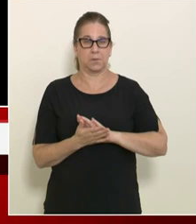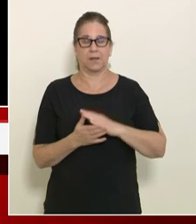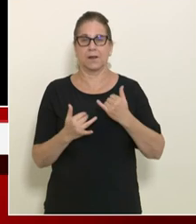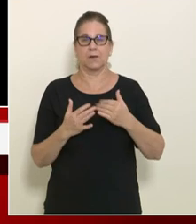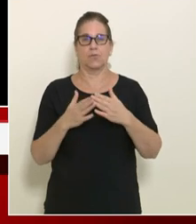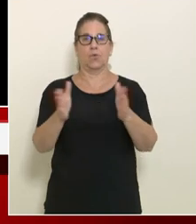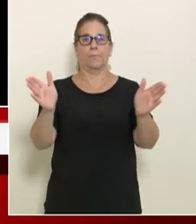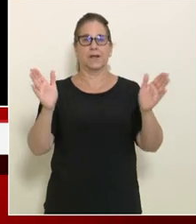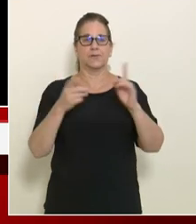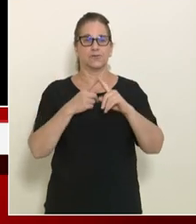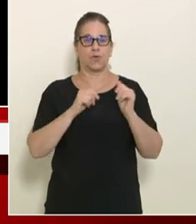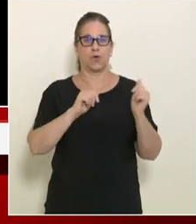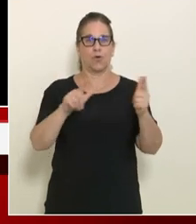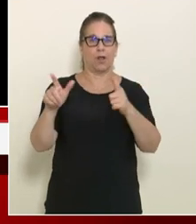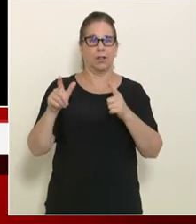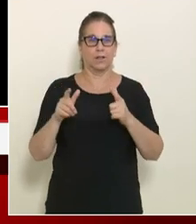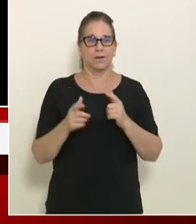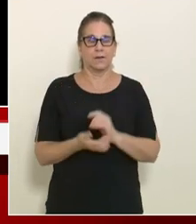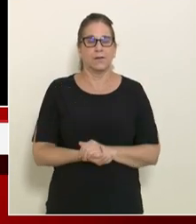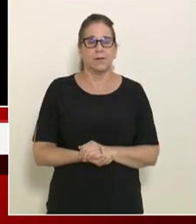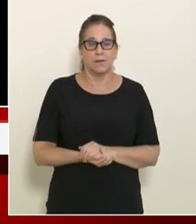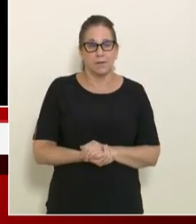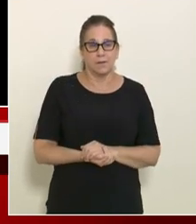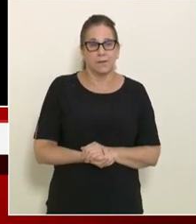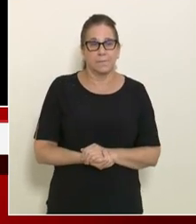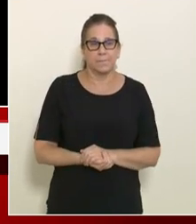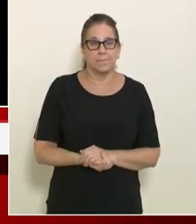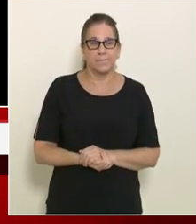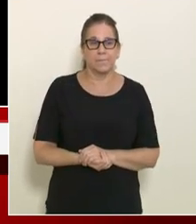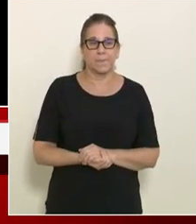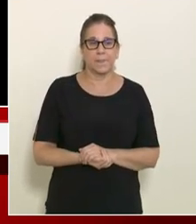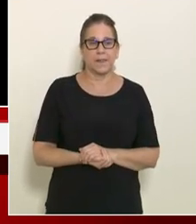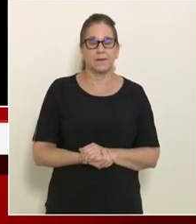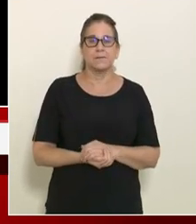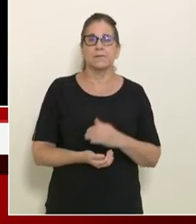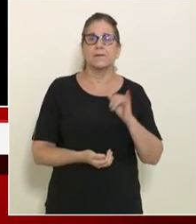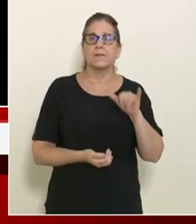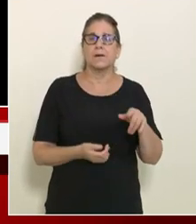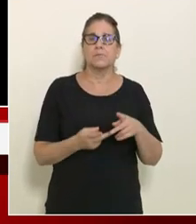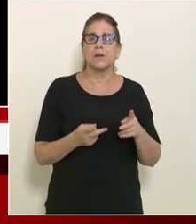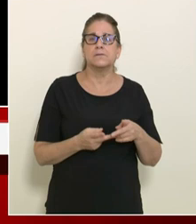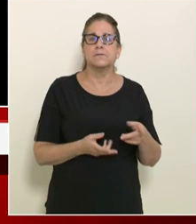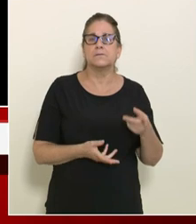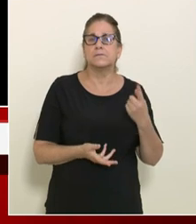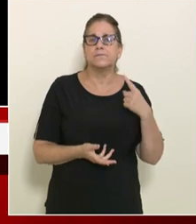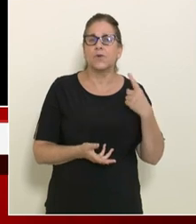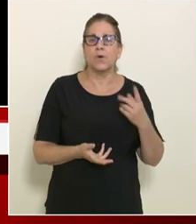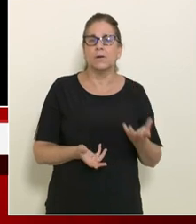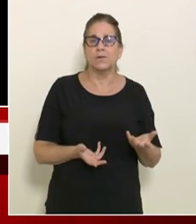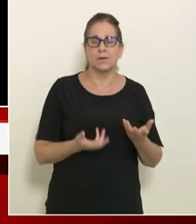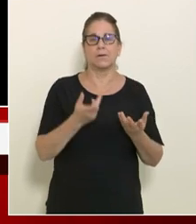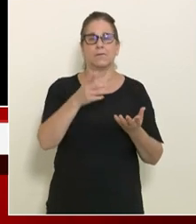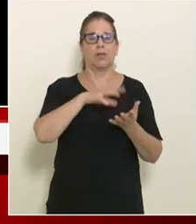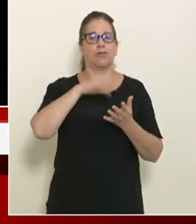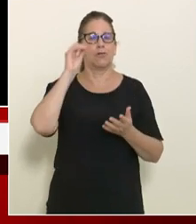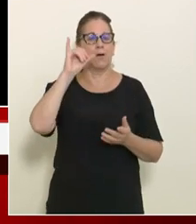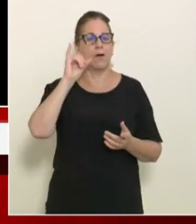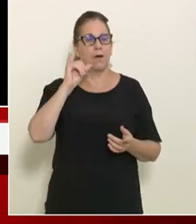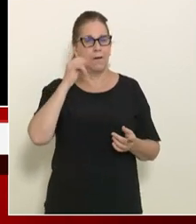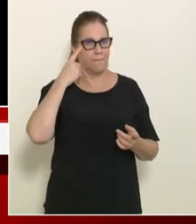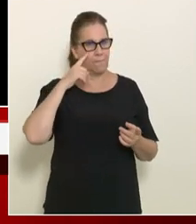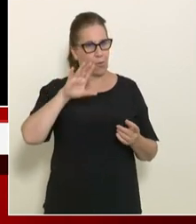understand what the sites are for you to pick up your free and reduced price meals. Your LEA will provide those meals to